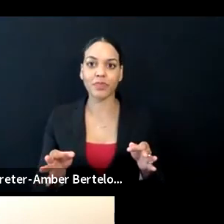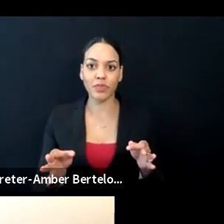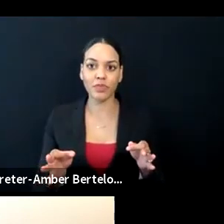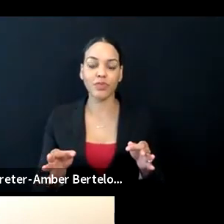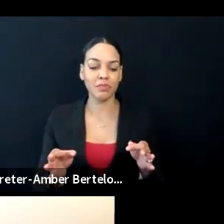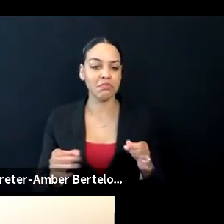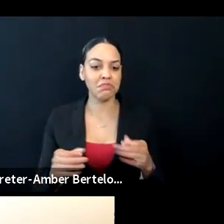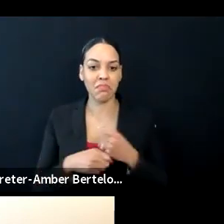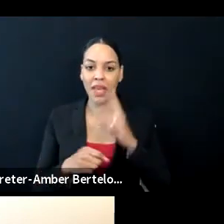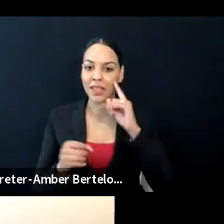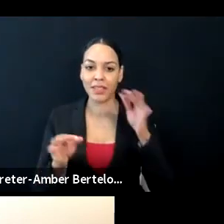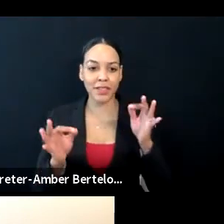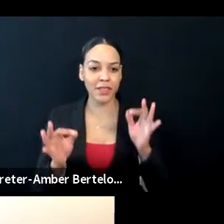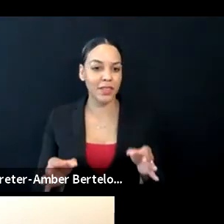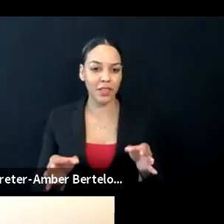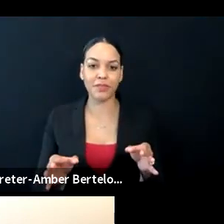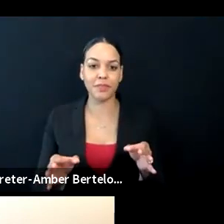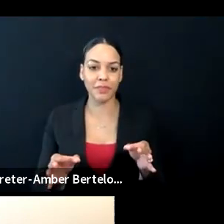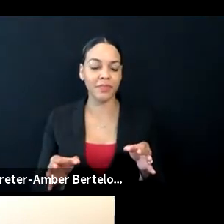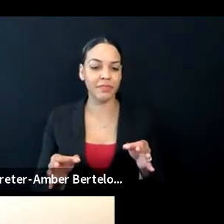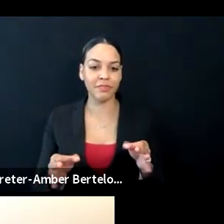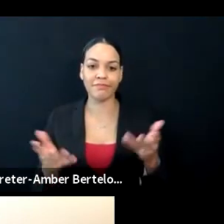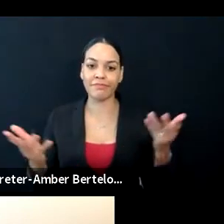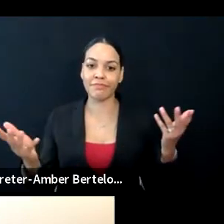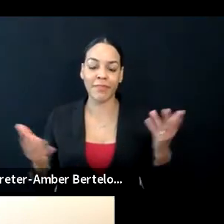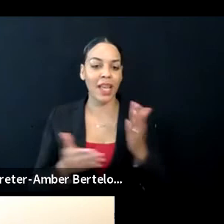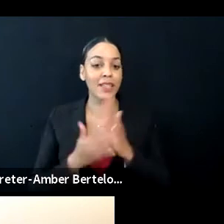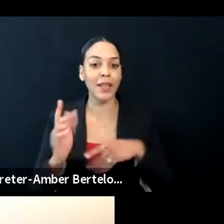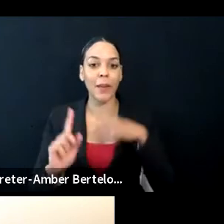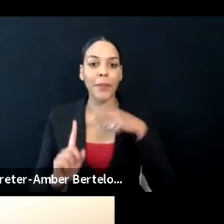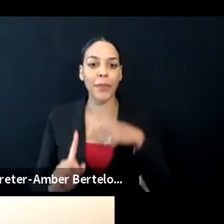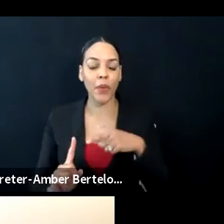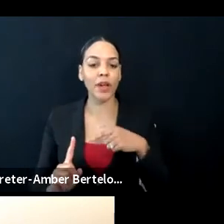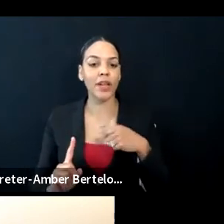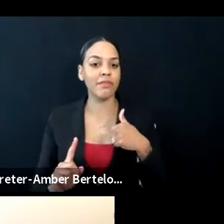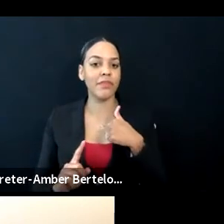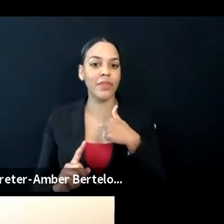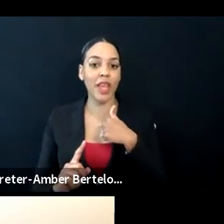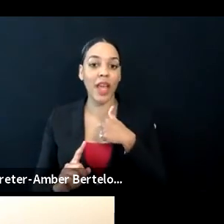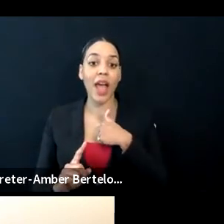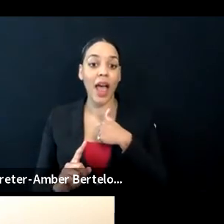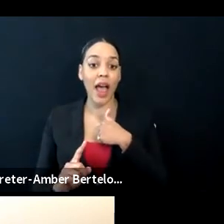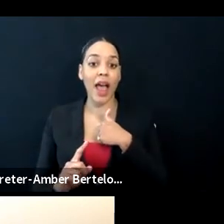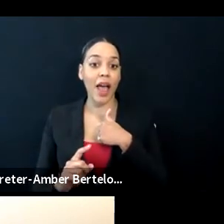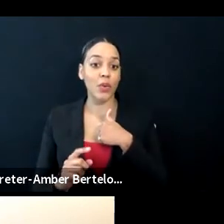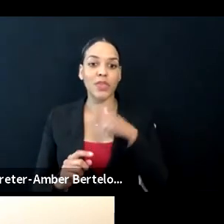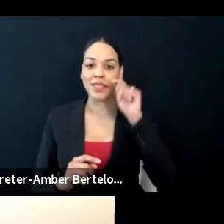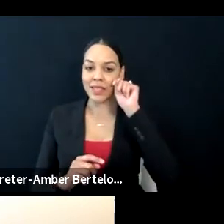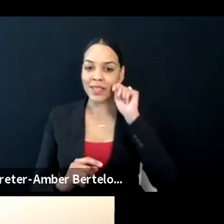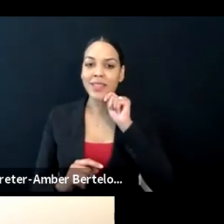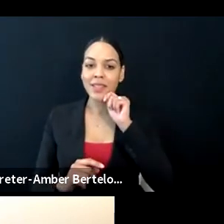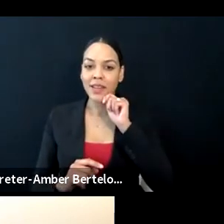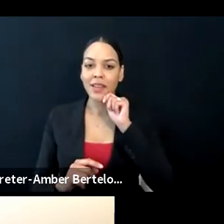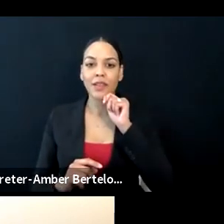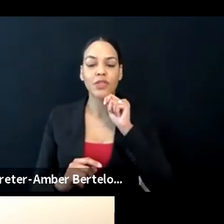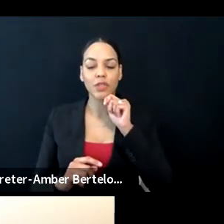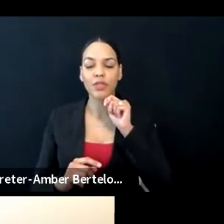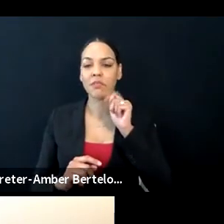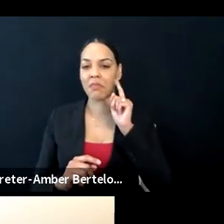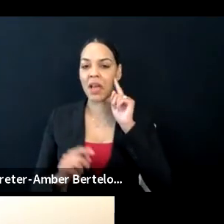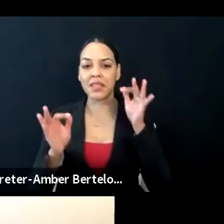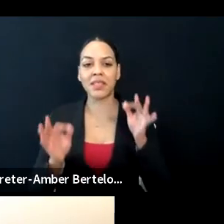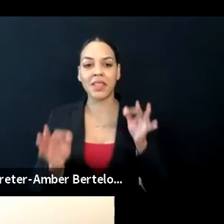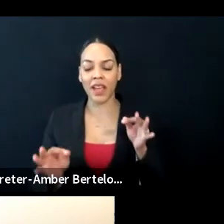decision, and at some point I was a teenager, that this wasn't gonna